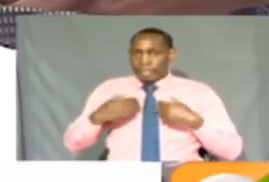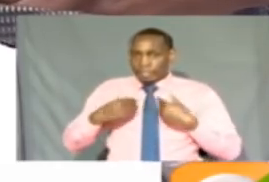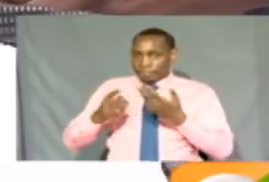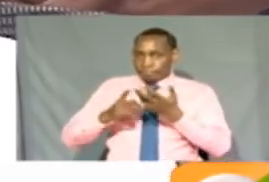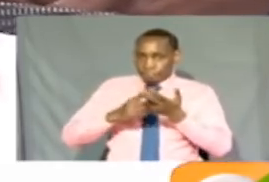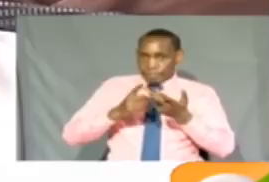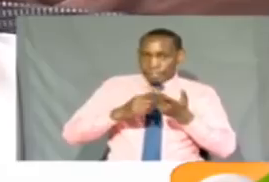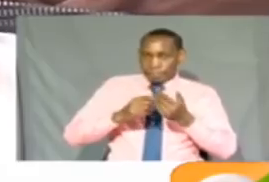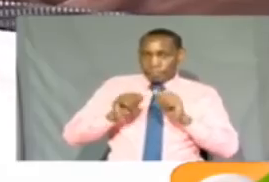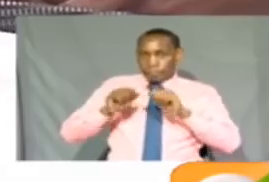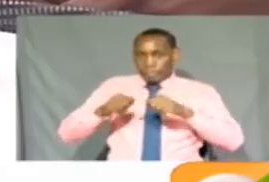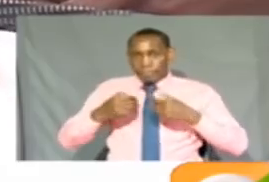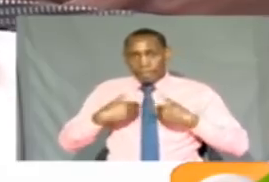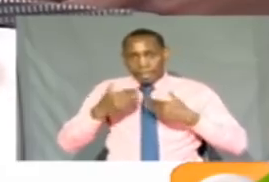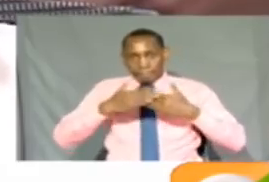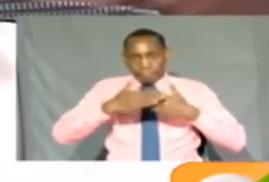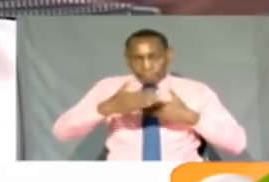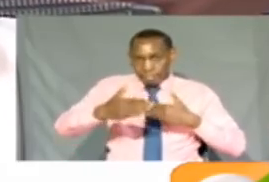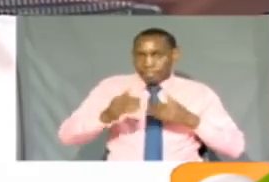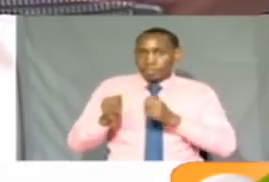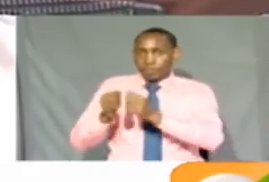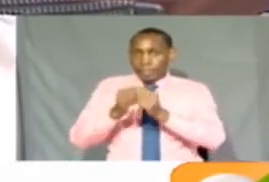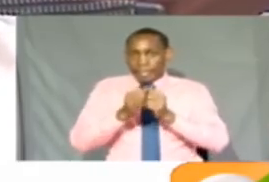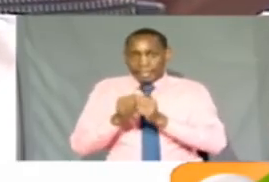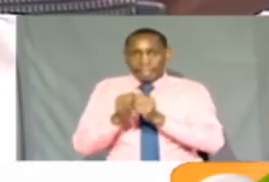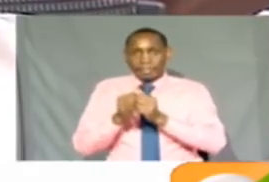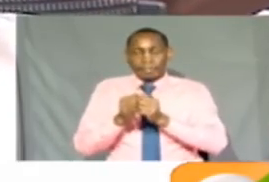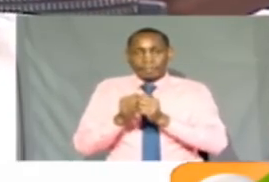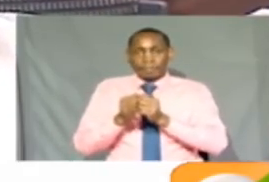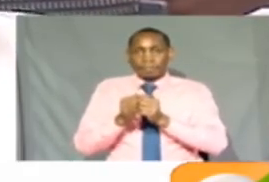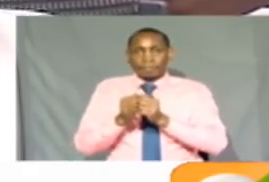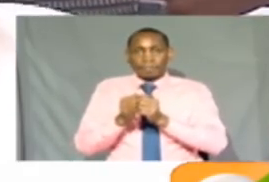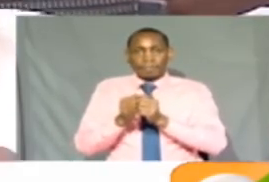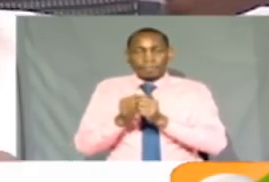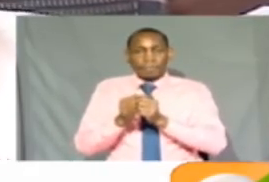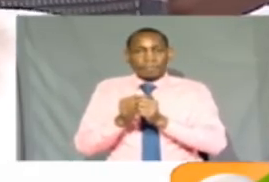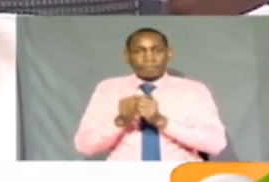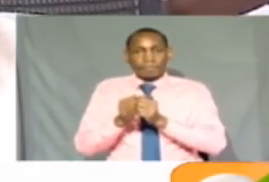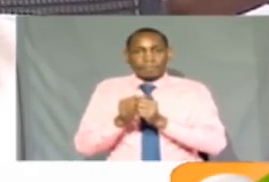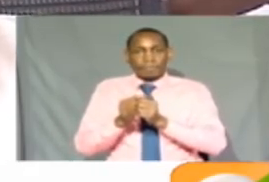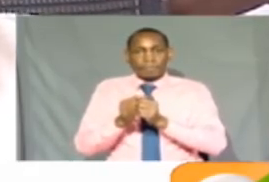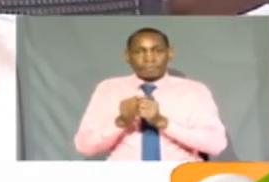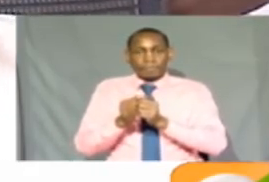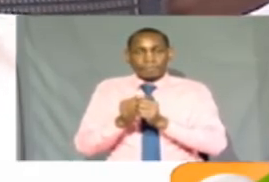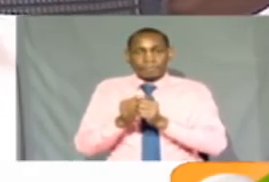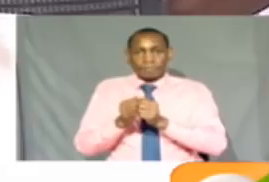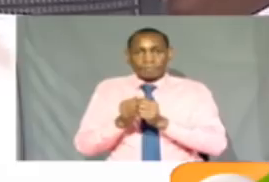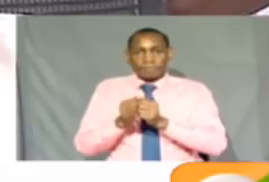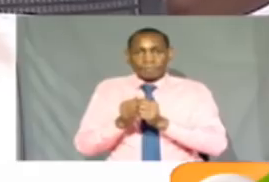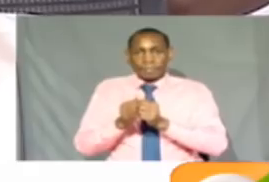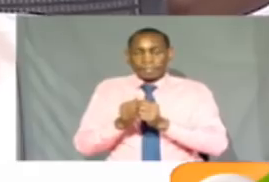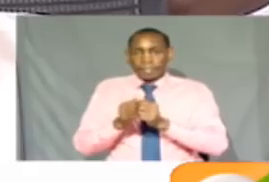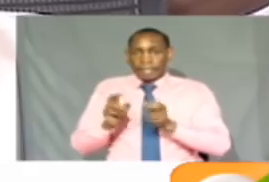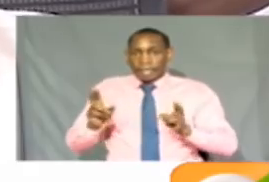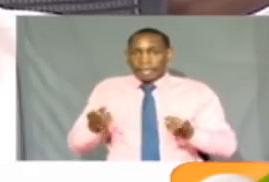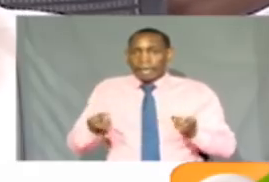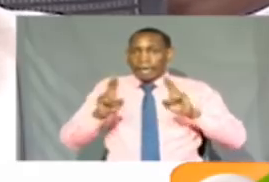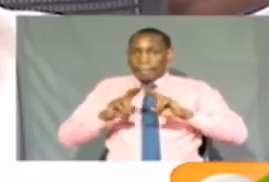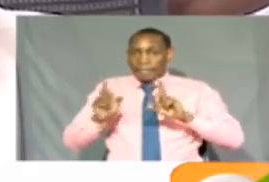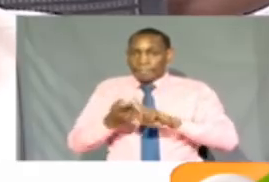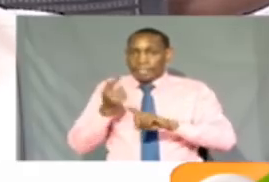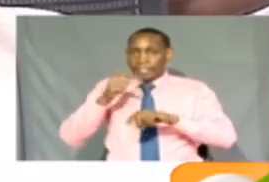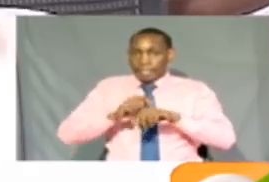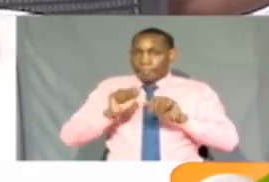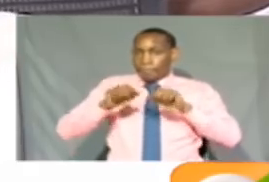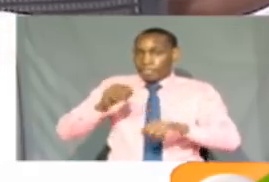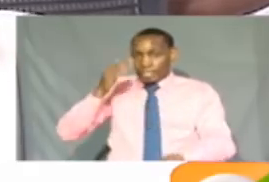I'm going to have a future with you or I'm not going to have a future with you. So it actually we actually set the pace on the very first time we meet, so that